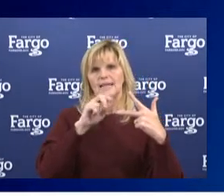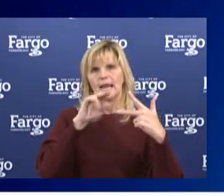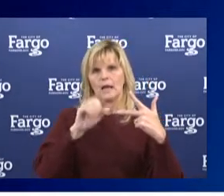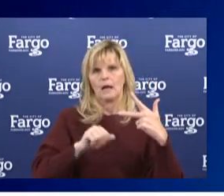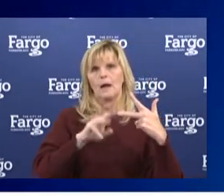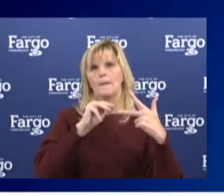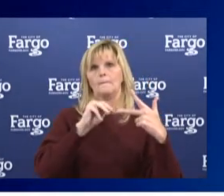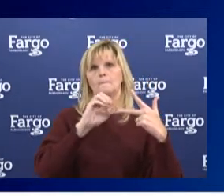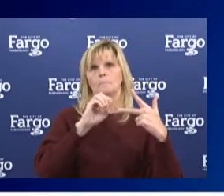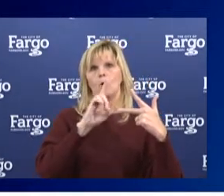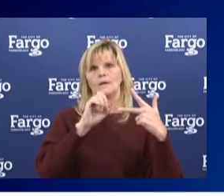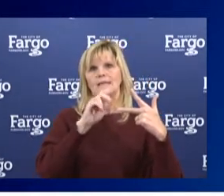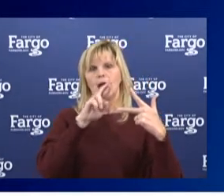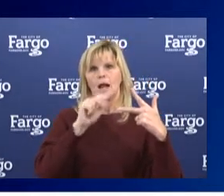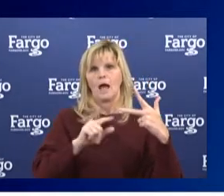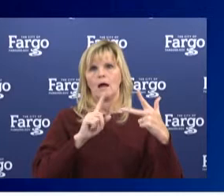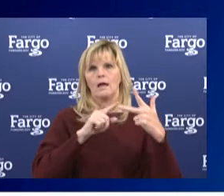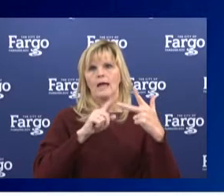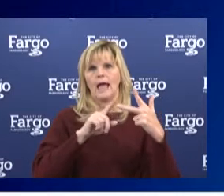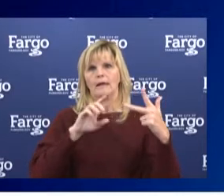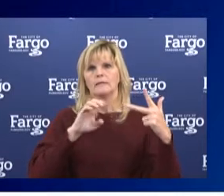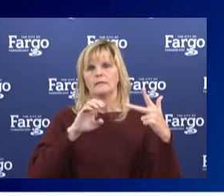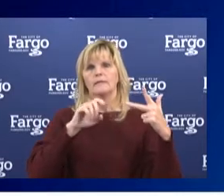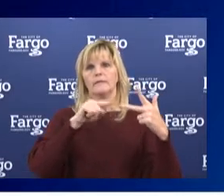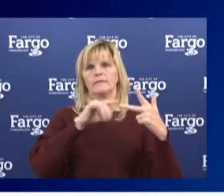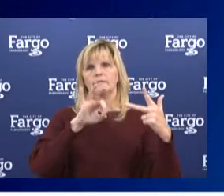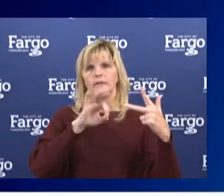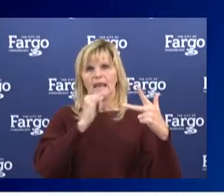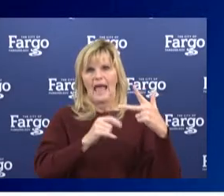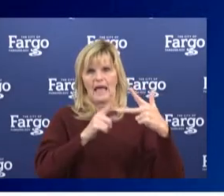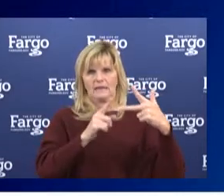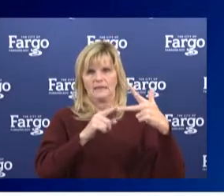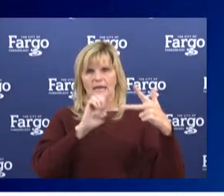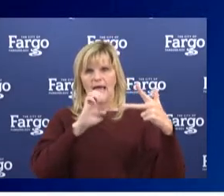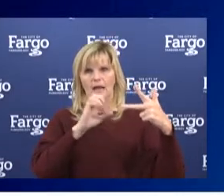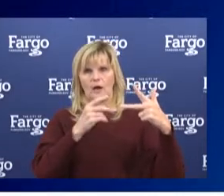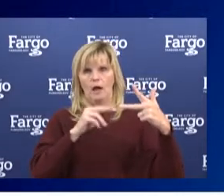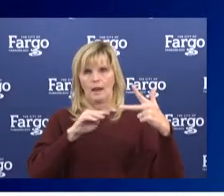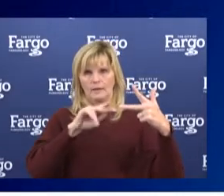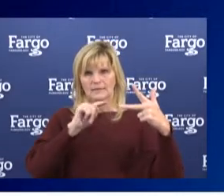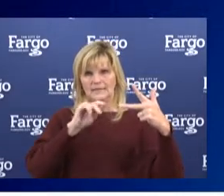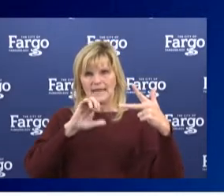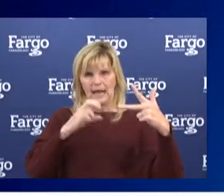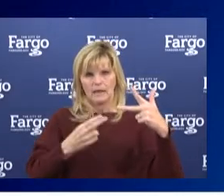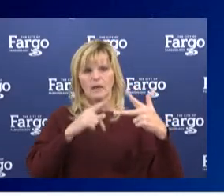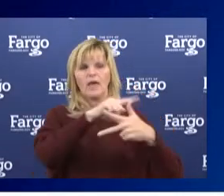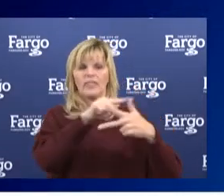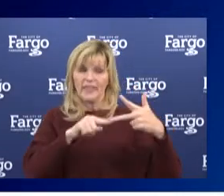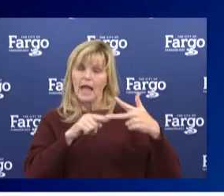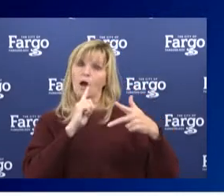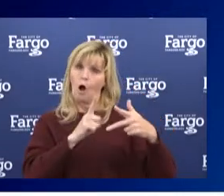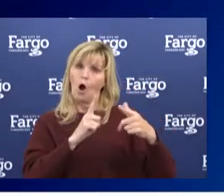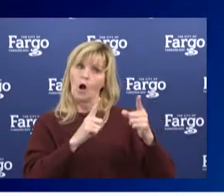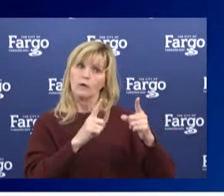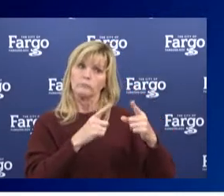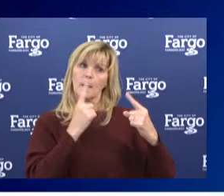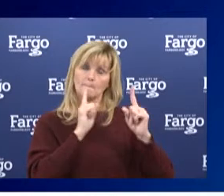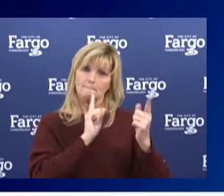the Pfizer vaccine. They are all in the last stages of phase 3. They are hitting their enrollment goals, which are anywhere